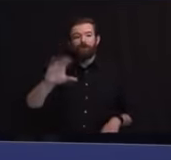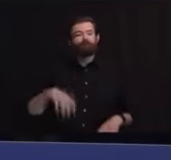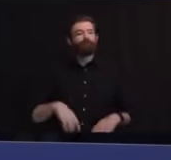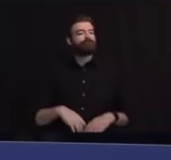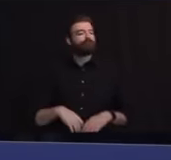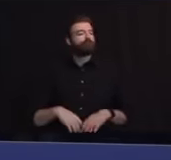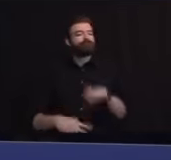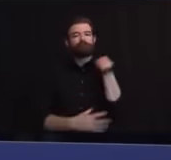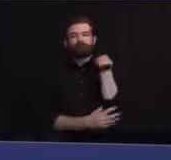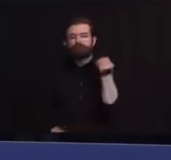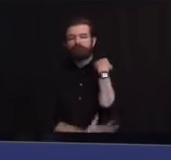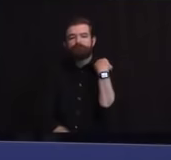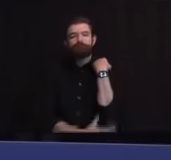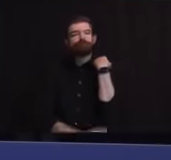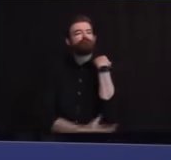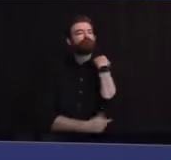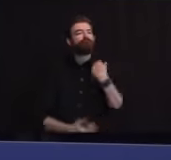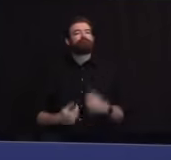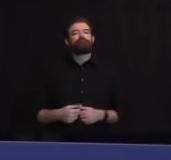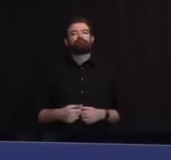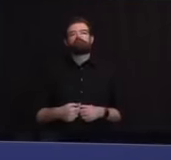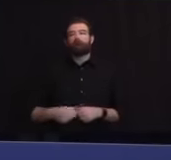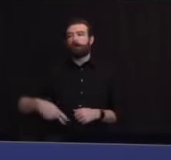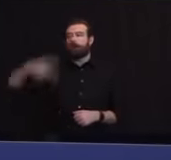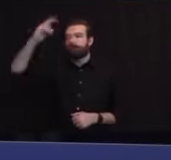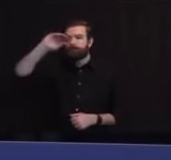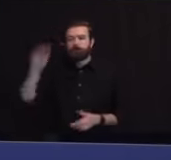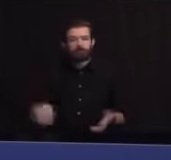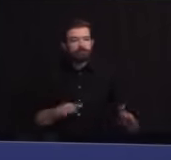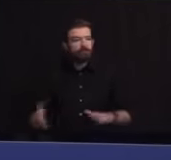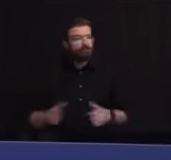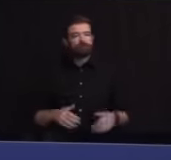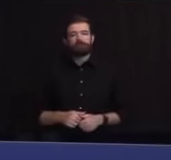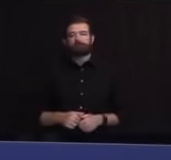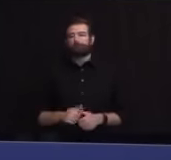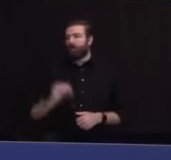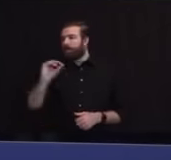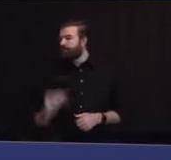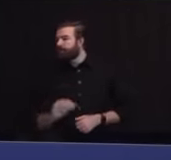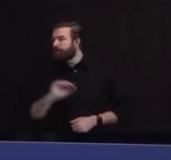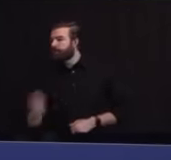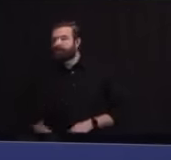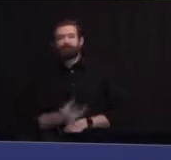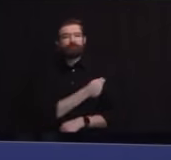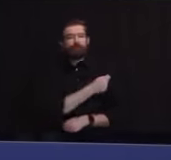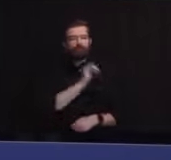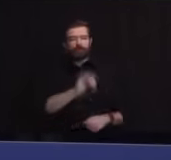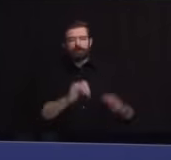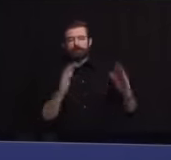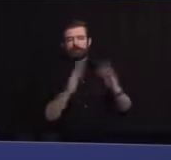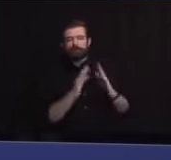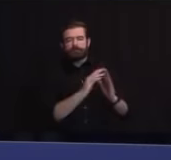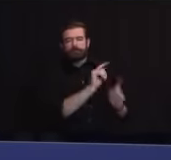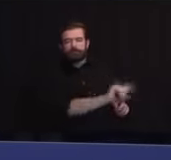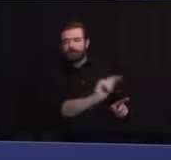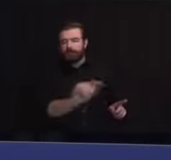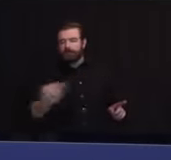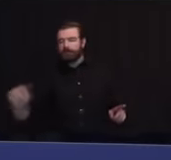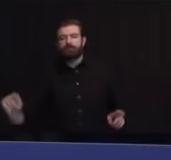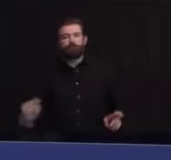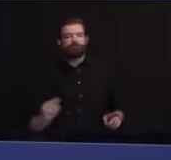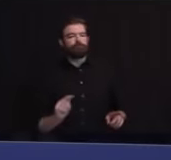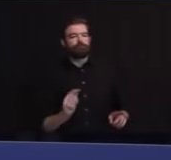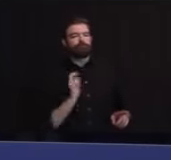and vaccination rates. 10 of the 40 municipalities have already benefited from community vaccination engagements